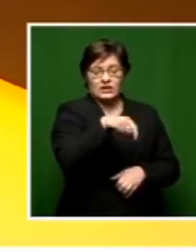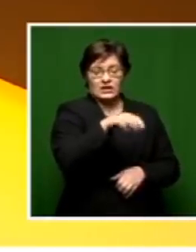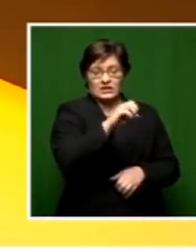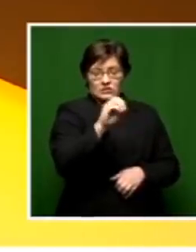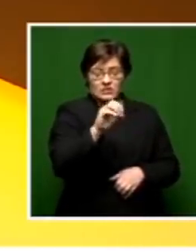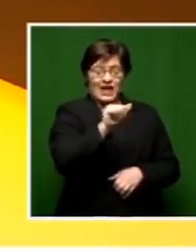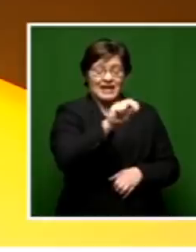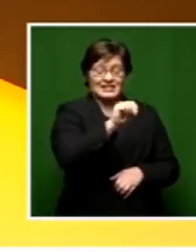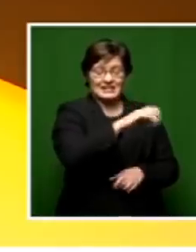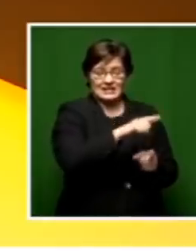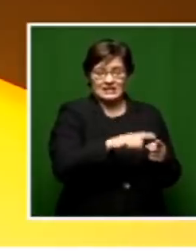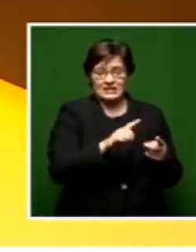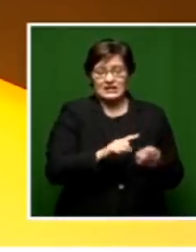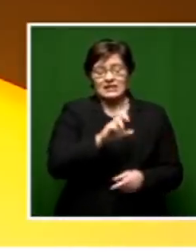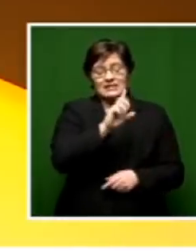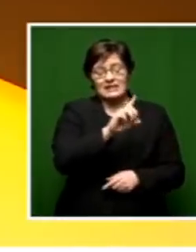and the EFF